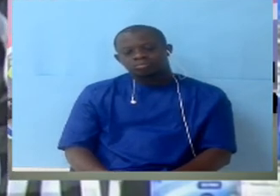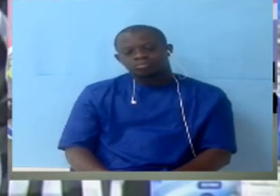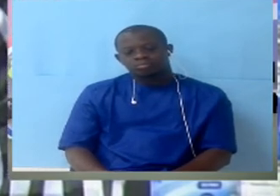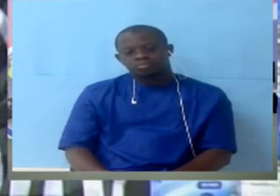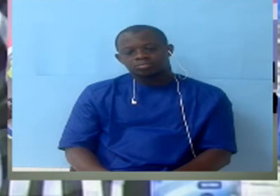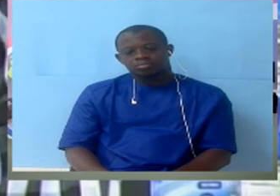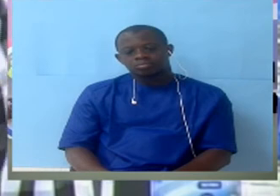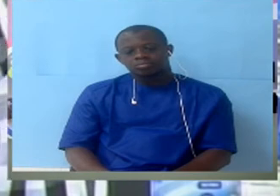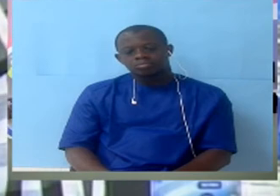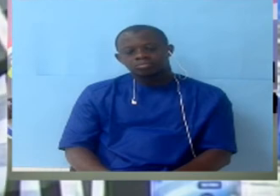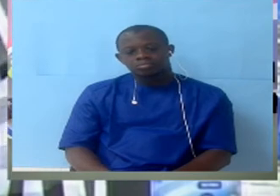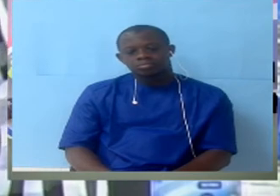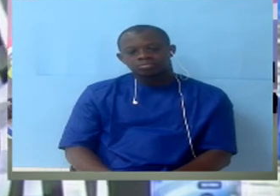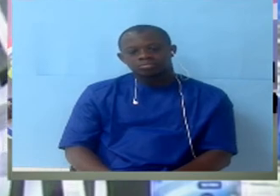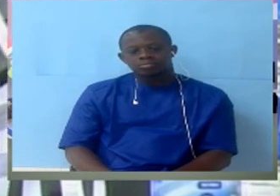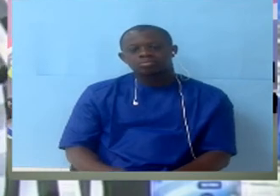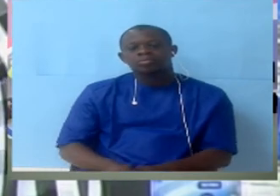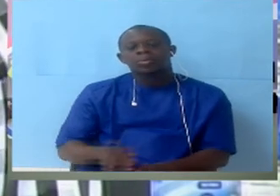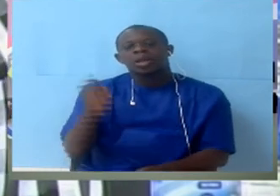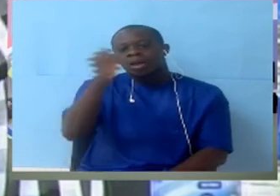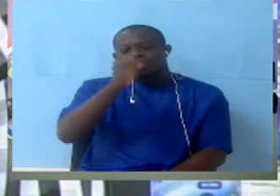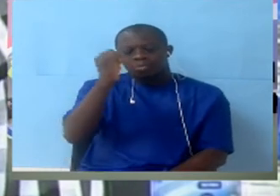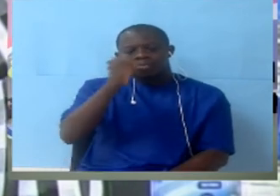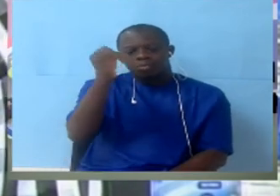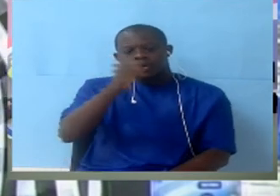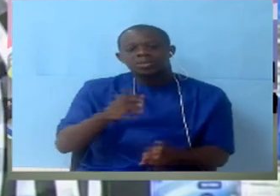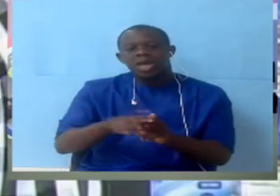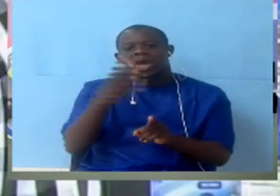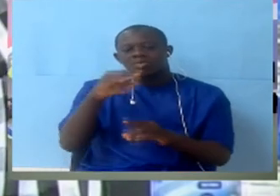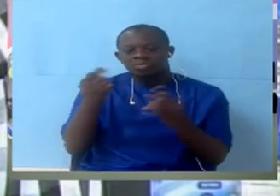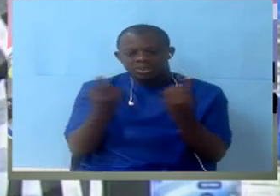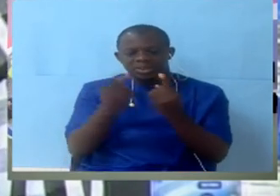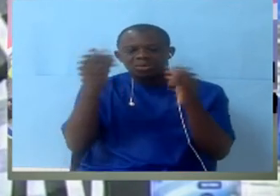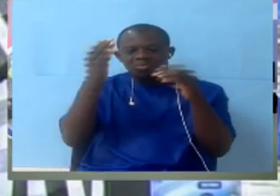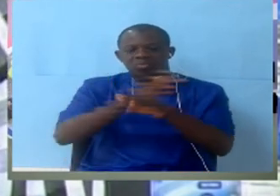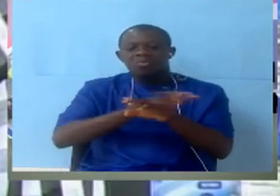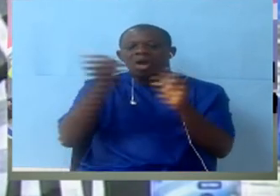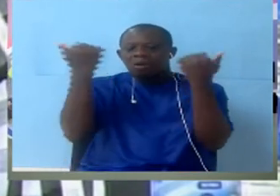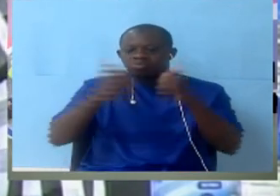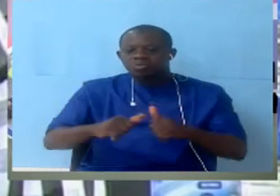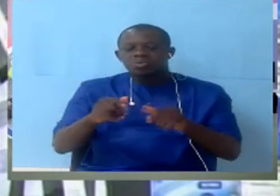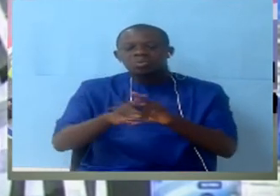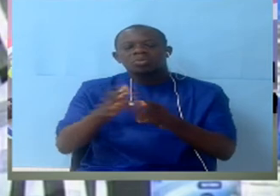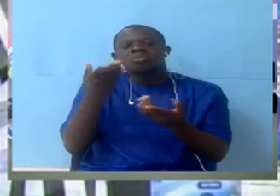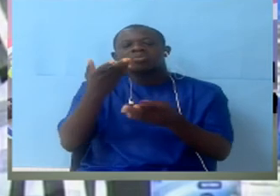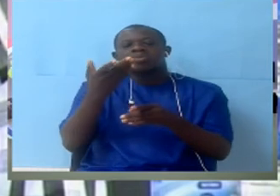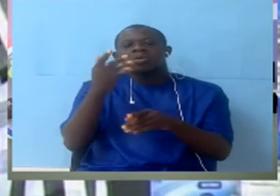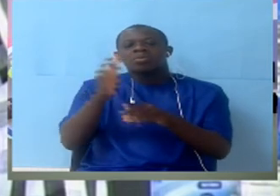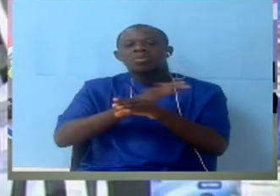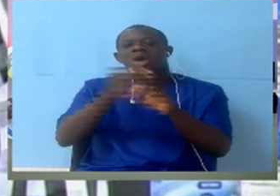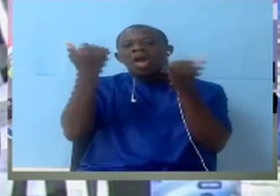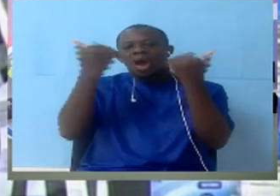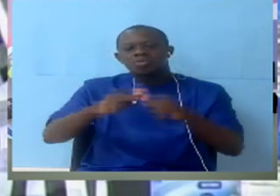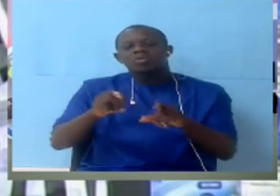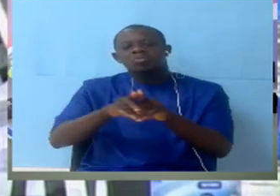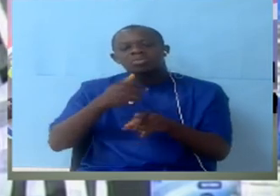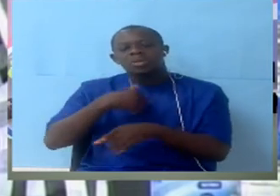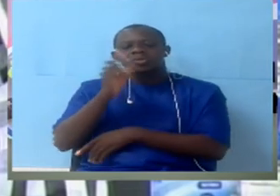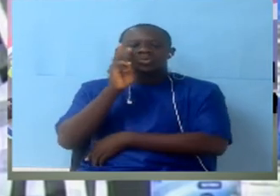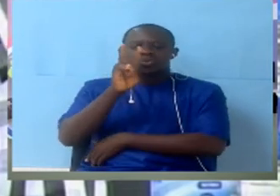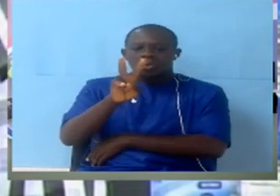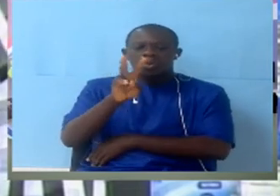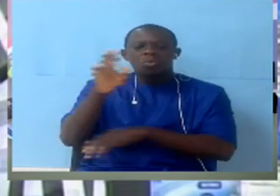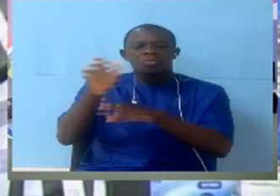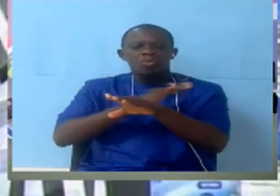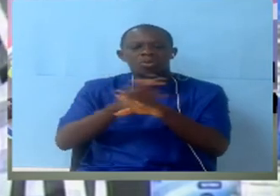kanu wo mantoro nyima. Because how things were going, the trend which was going on, I saw that towards